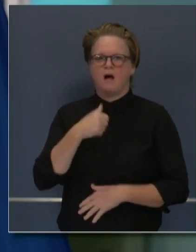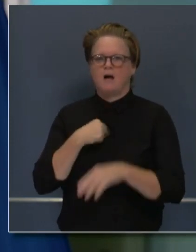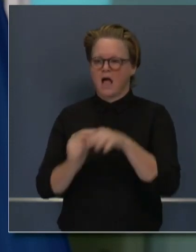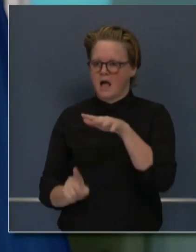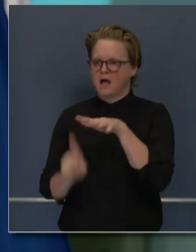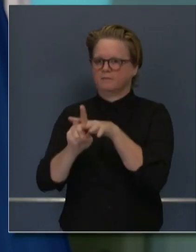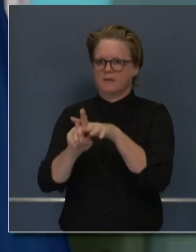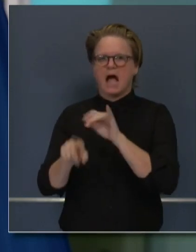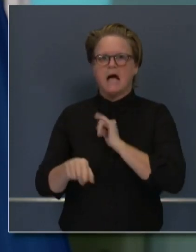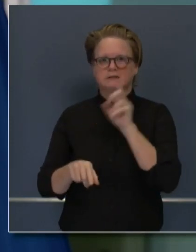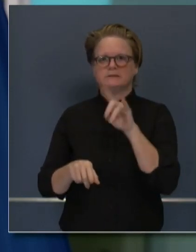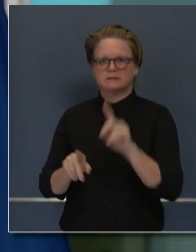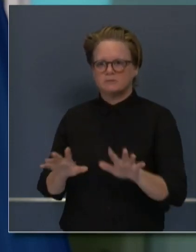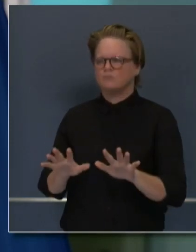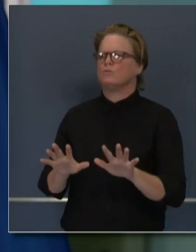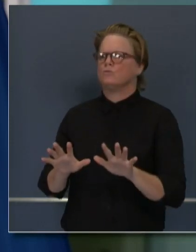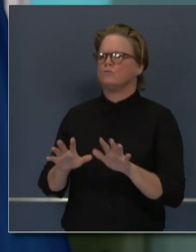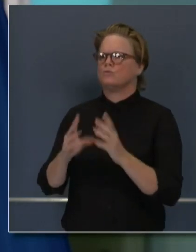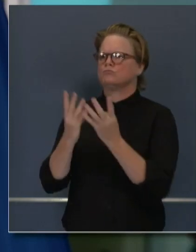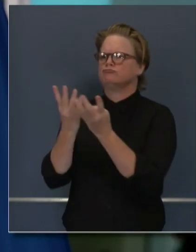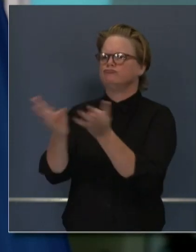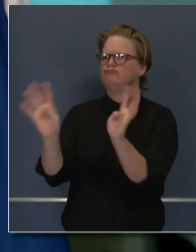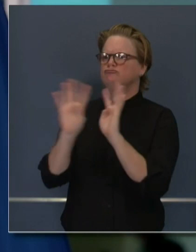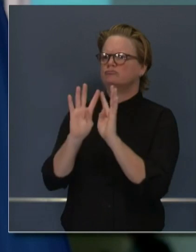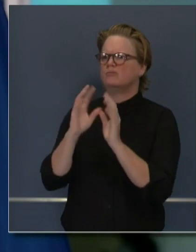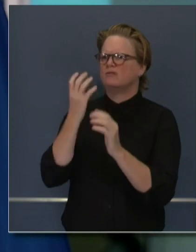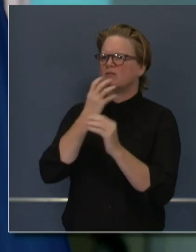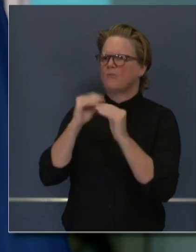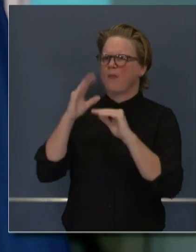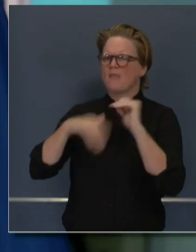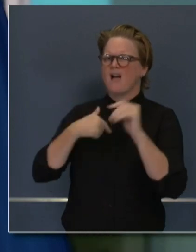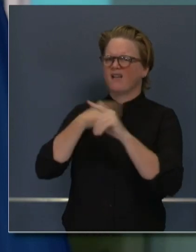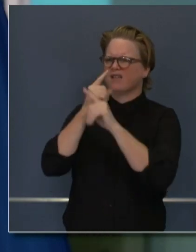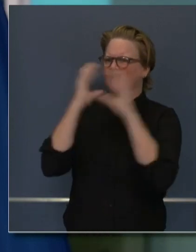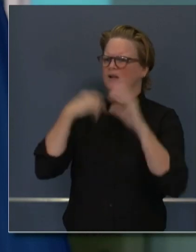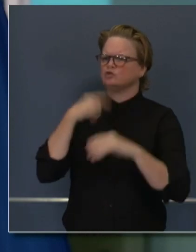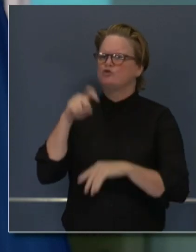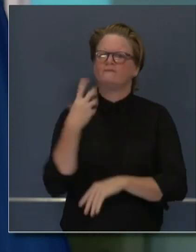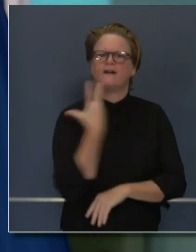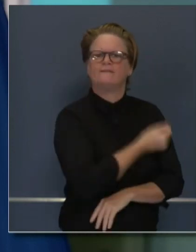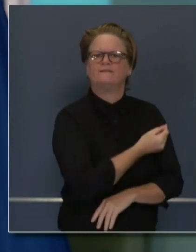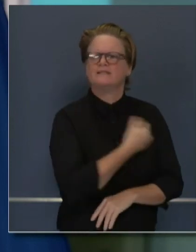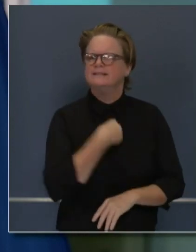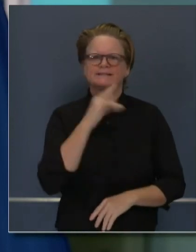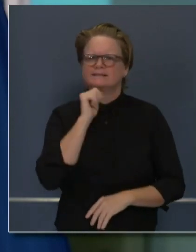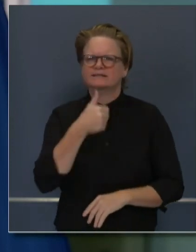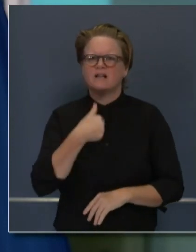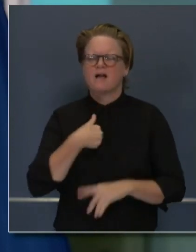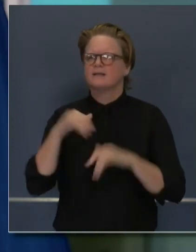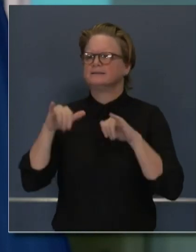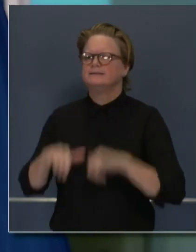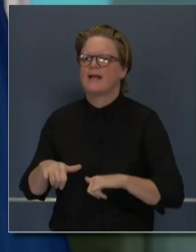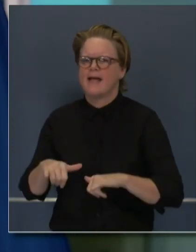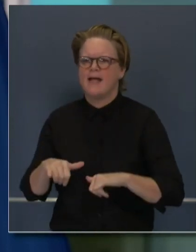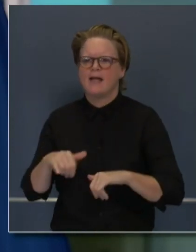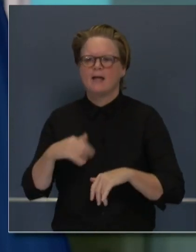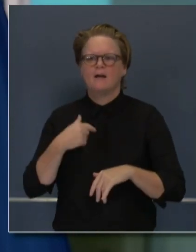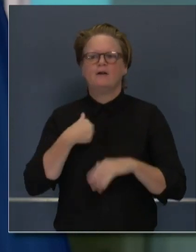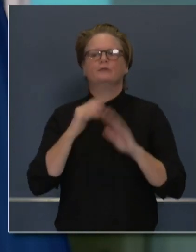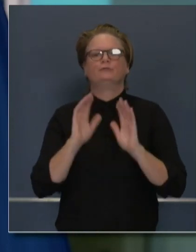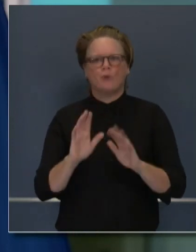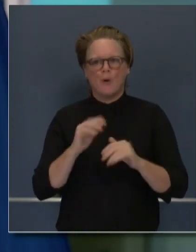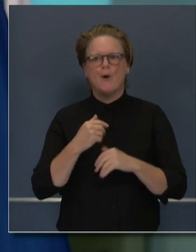people than should have been, and left. And so you own that, you move on, and you continue to do the work that you were sent here to